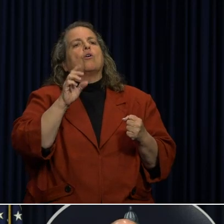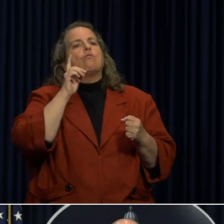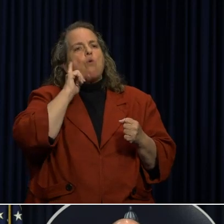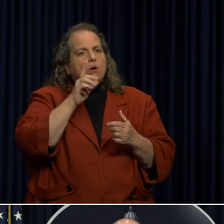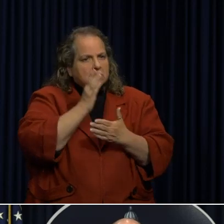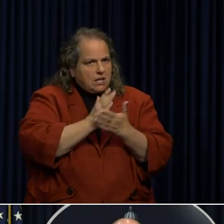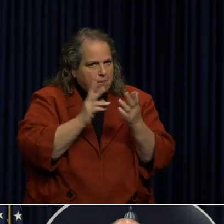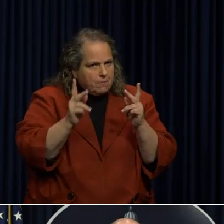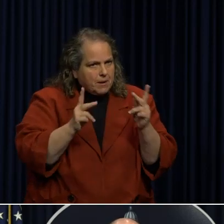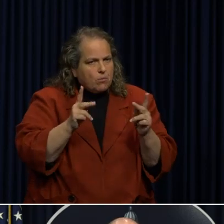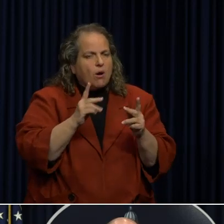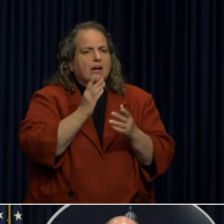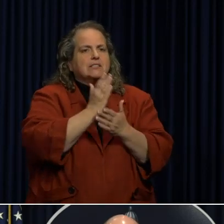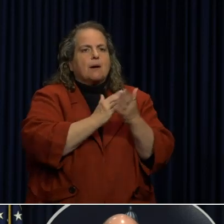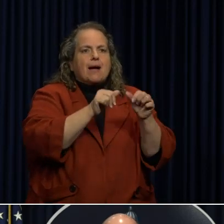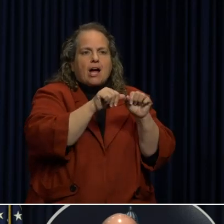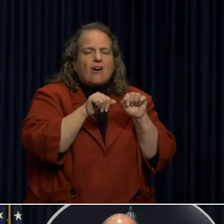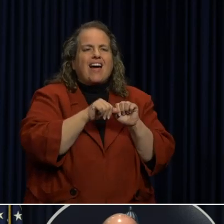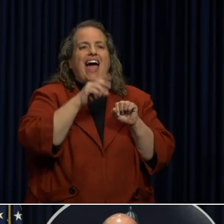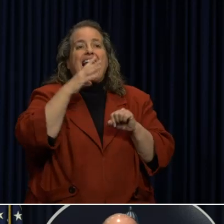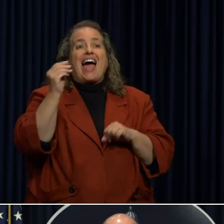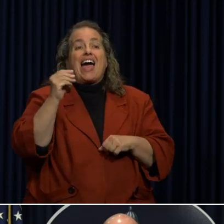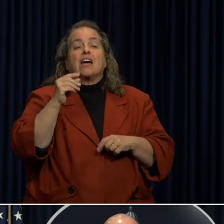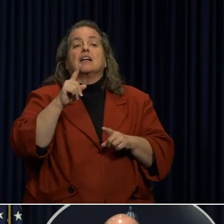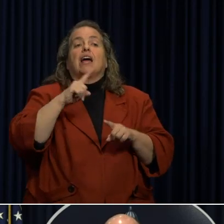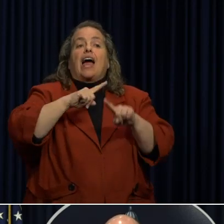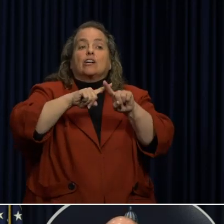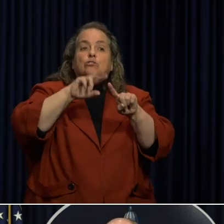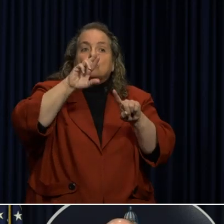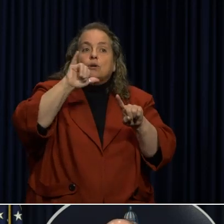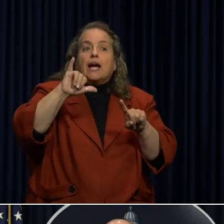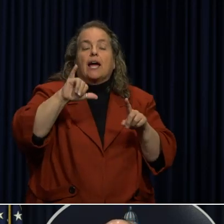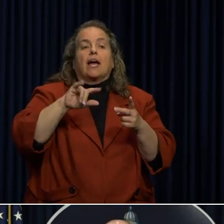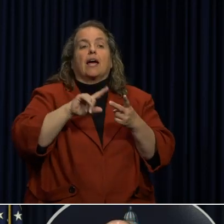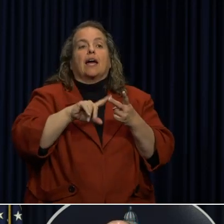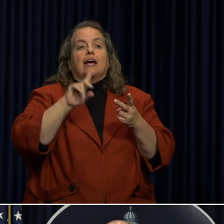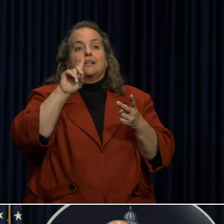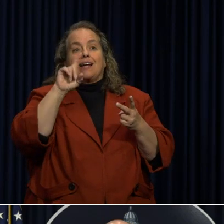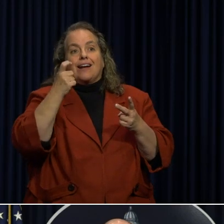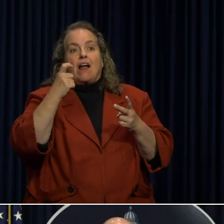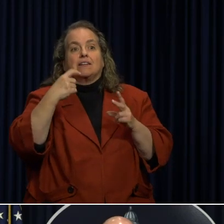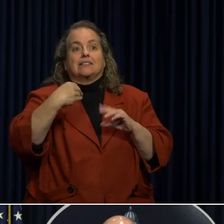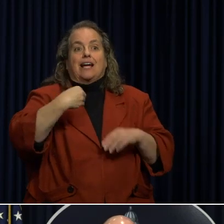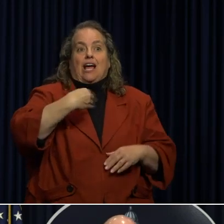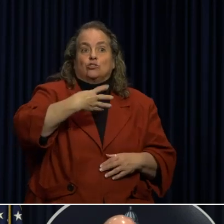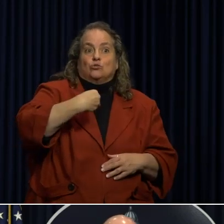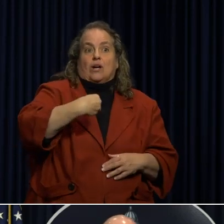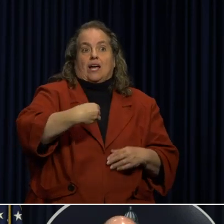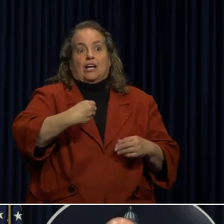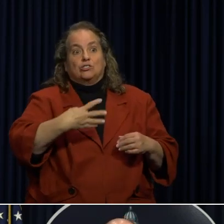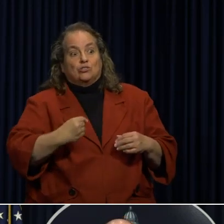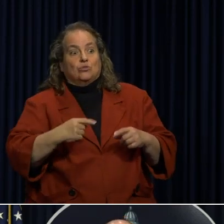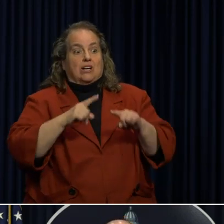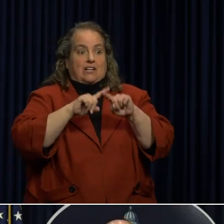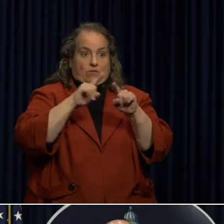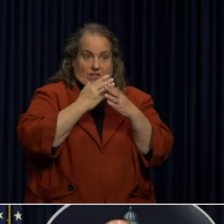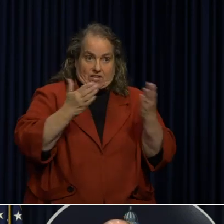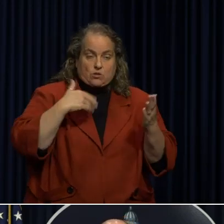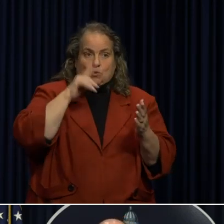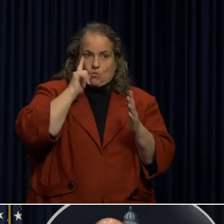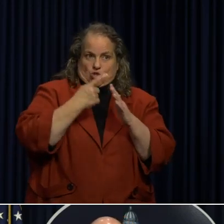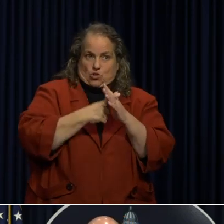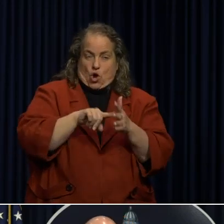purposes, and diagnostic radiology and laboratory services. So we're going to do this starting on Monday the